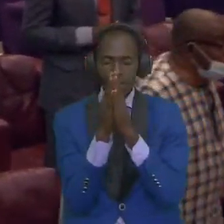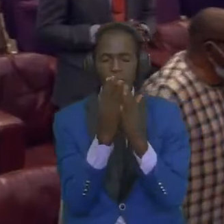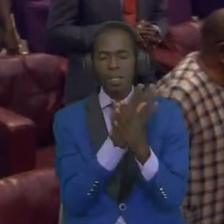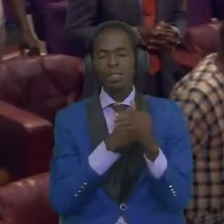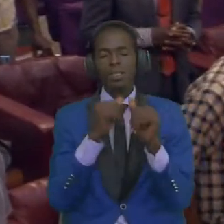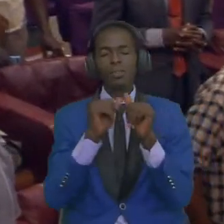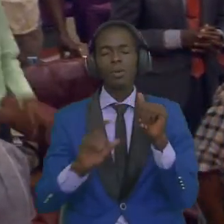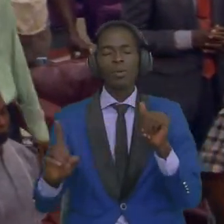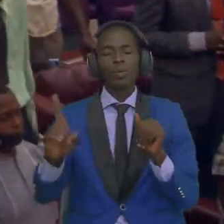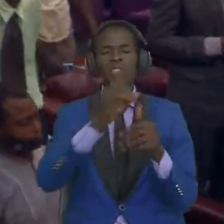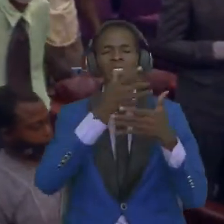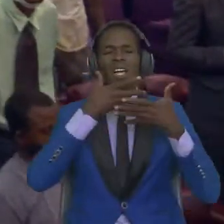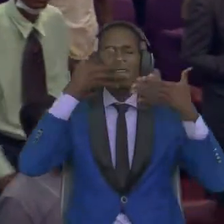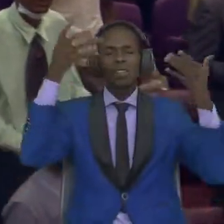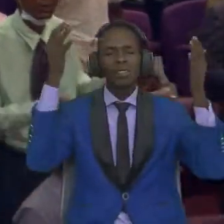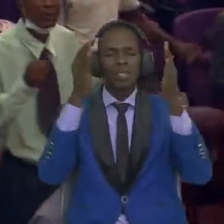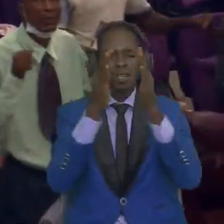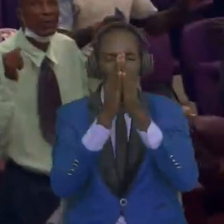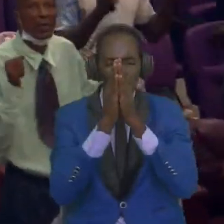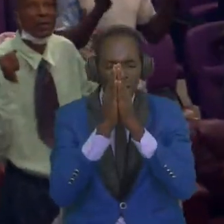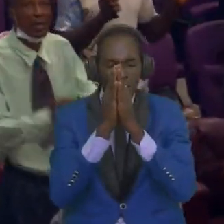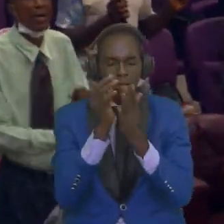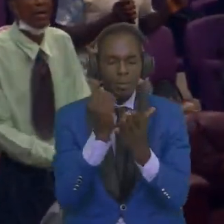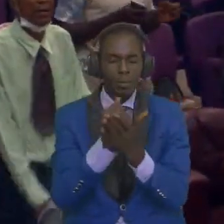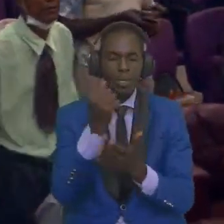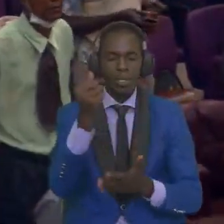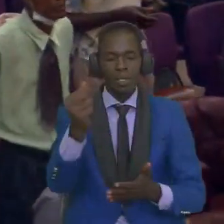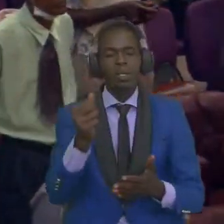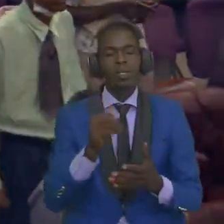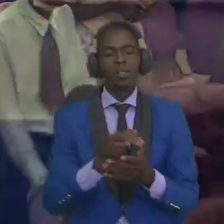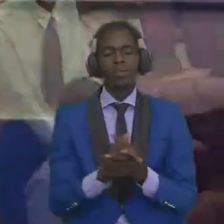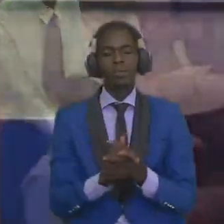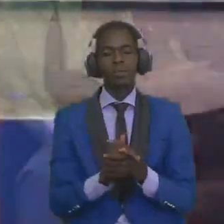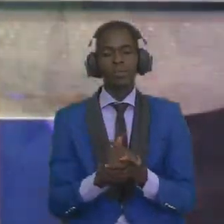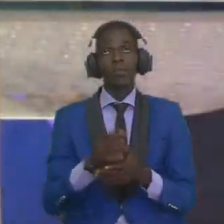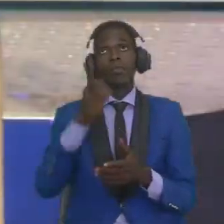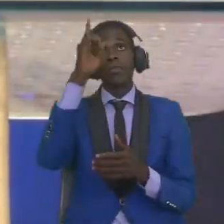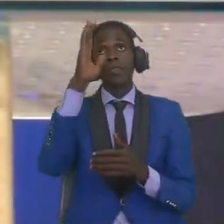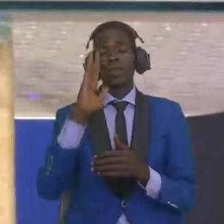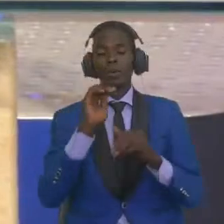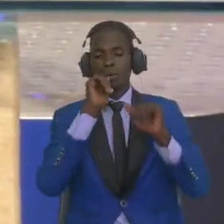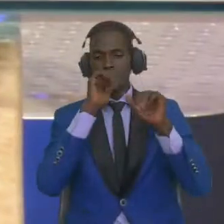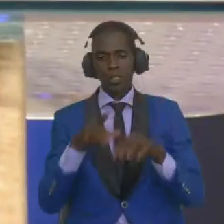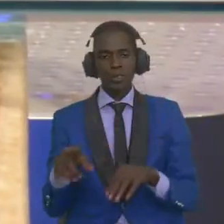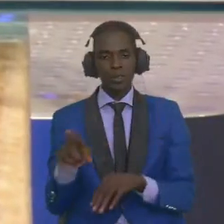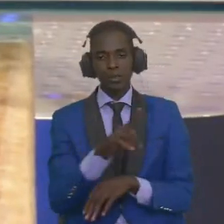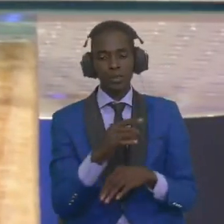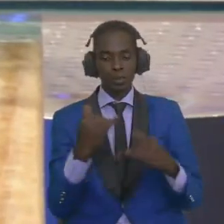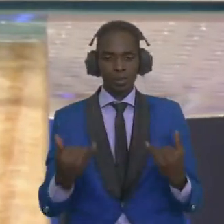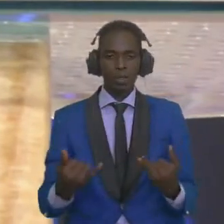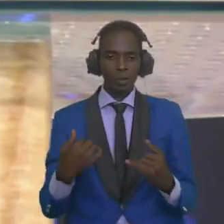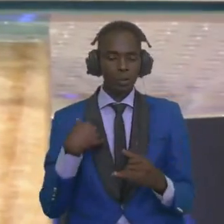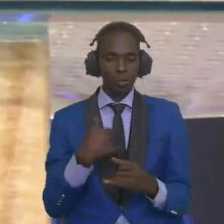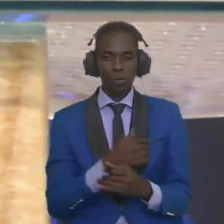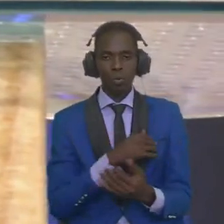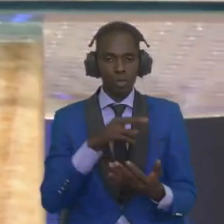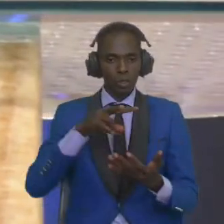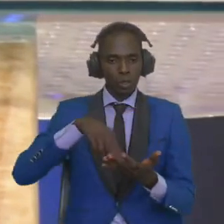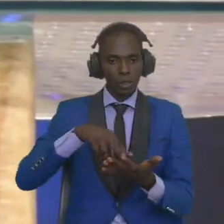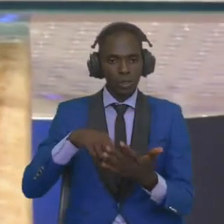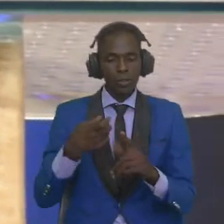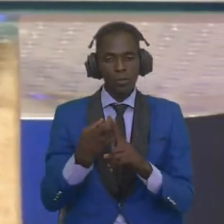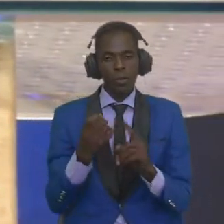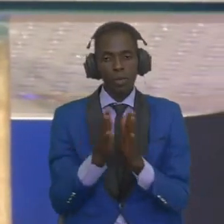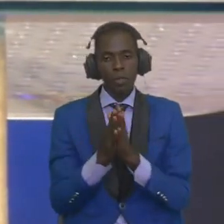And everybody said, God bless you. You can say that. We're coming to 1